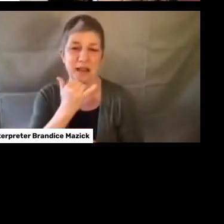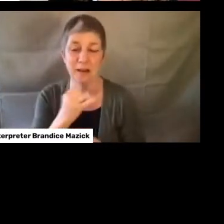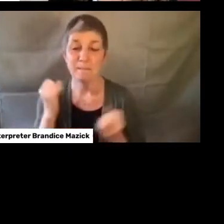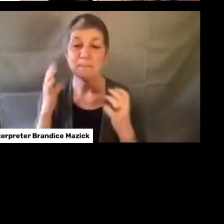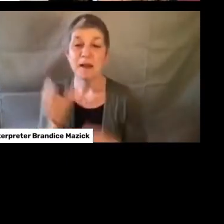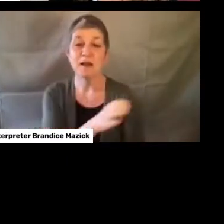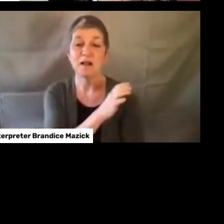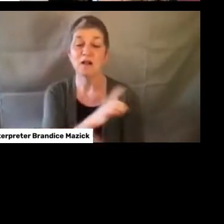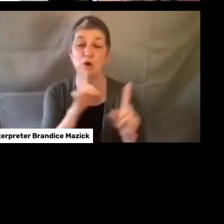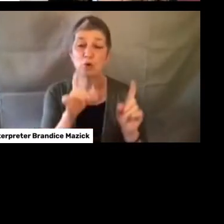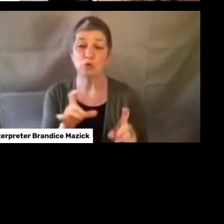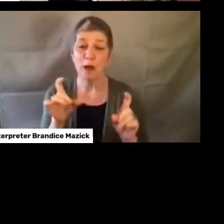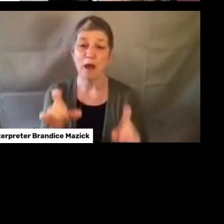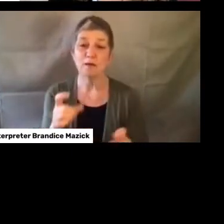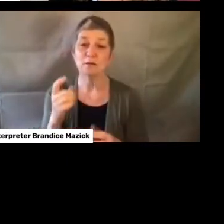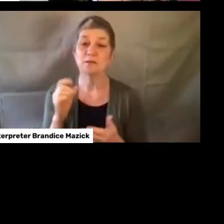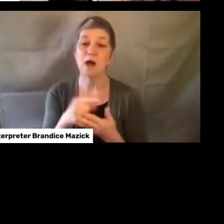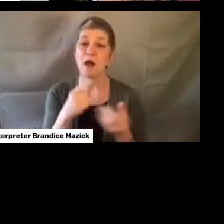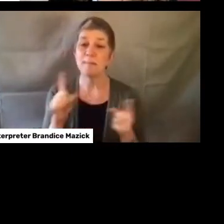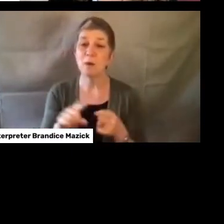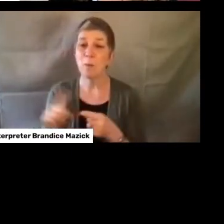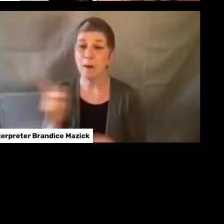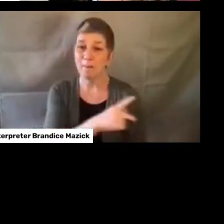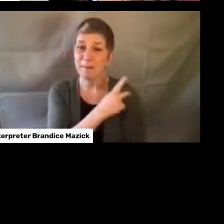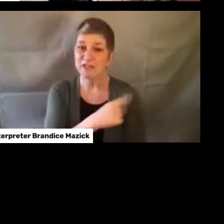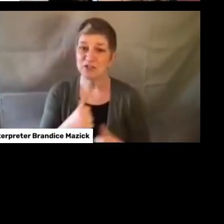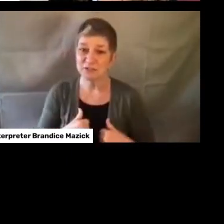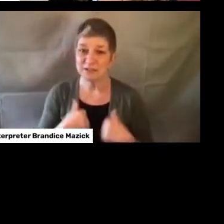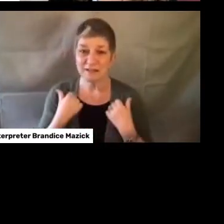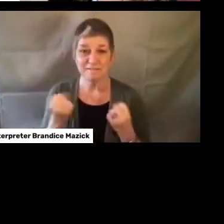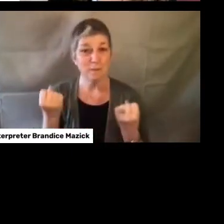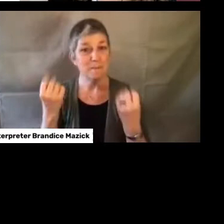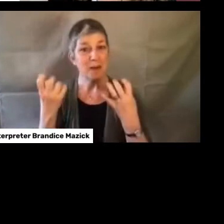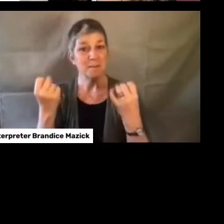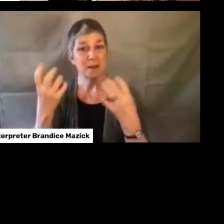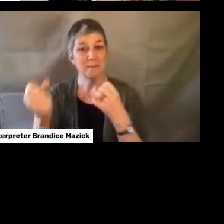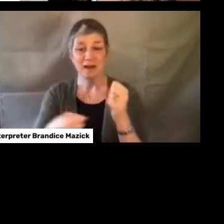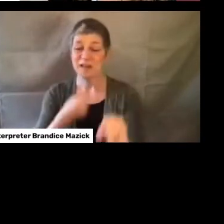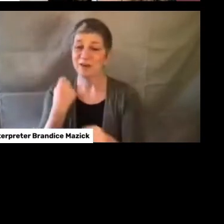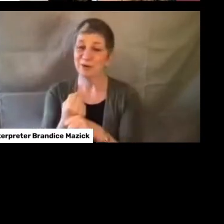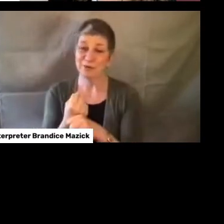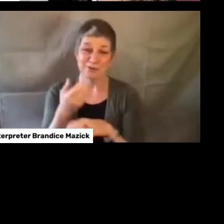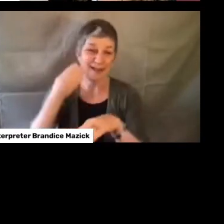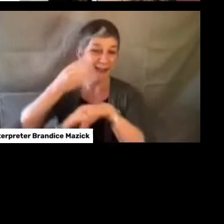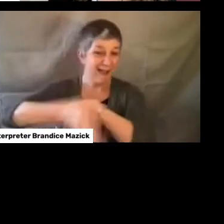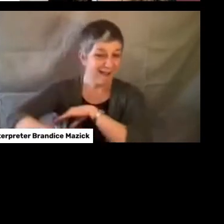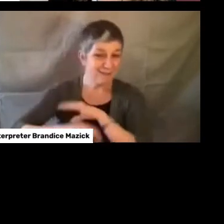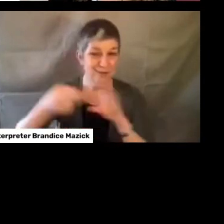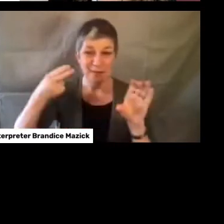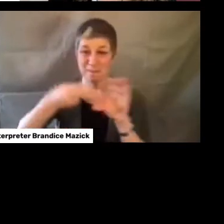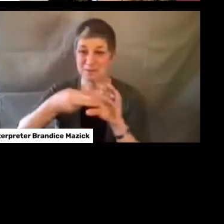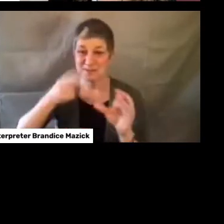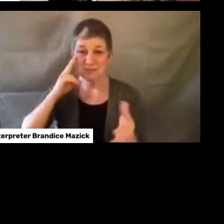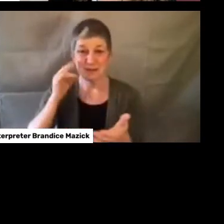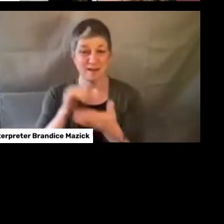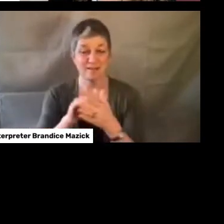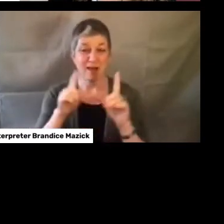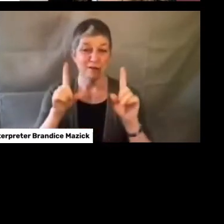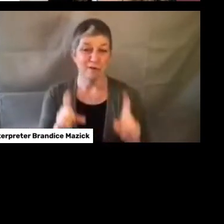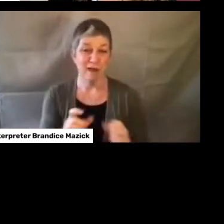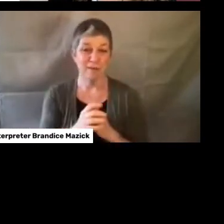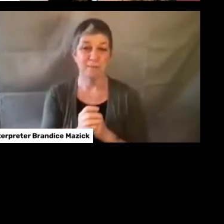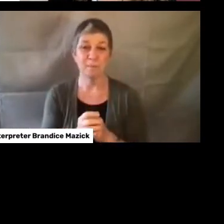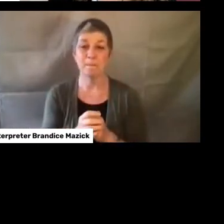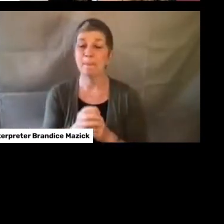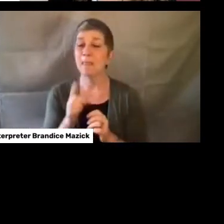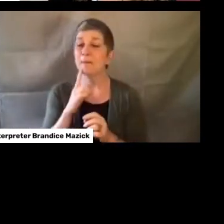trials are clinical trials where patients live for many years after they participate on that trial. They could be